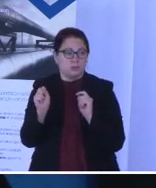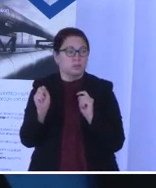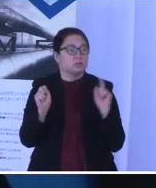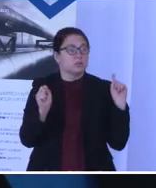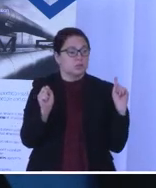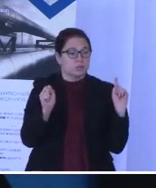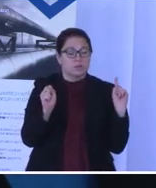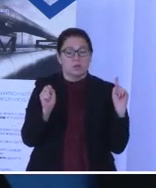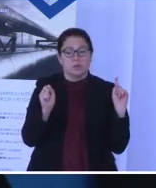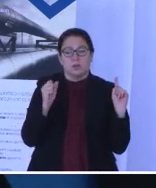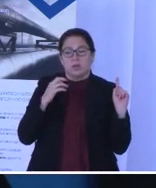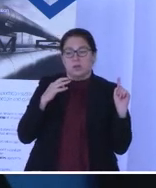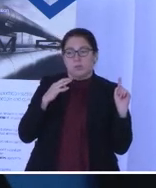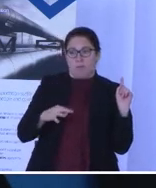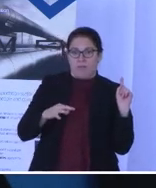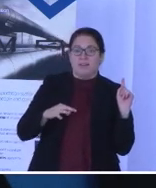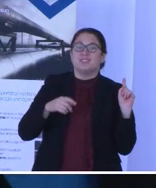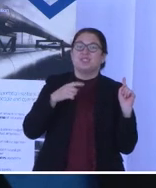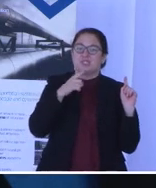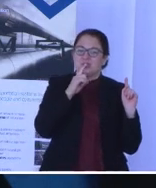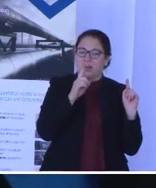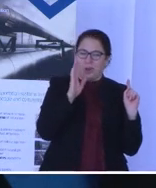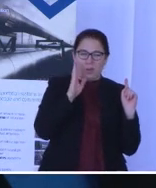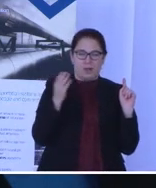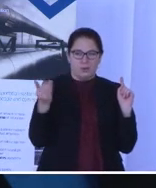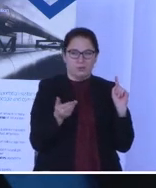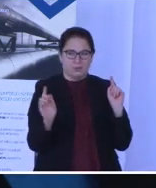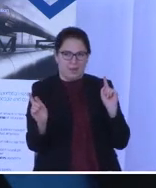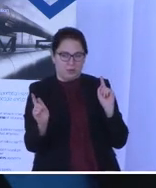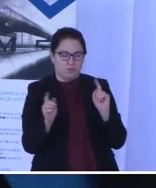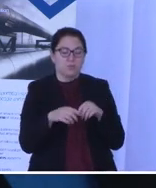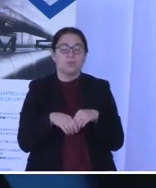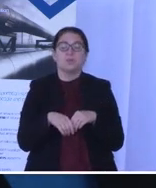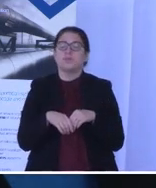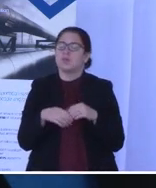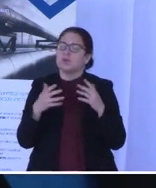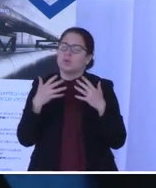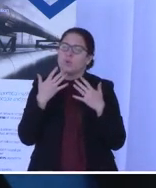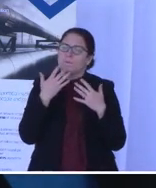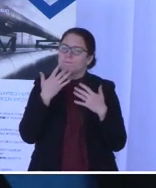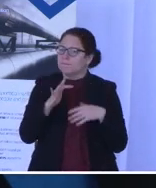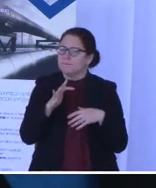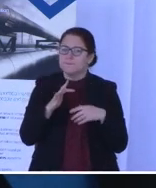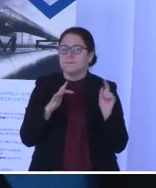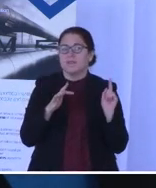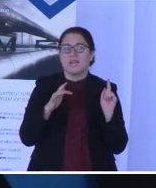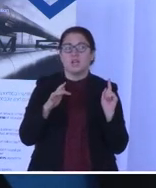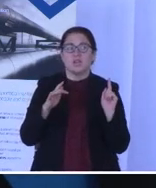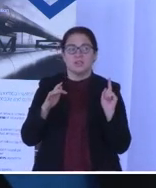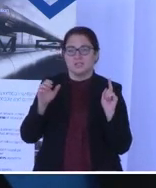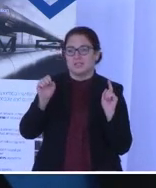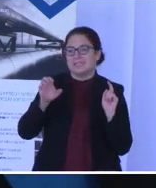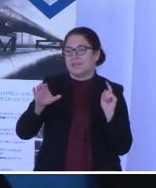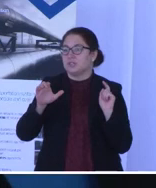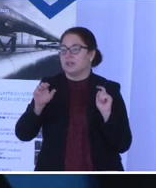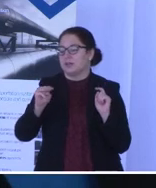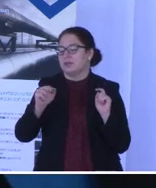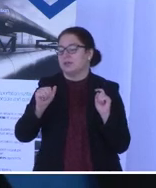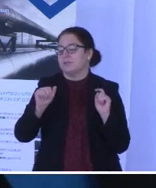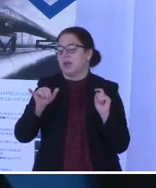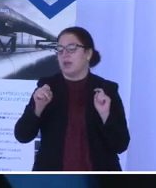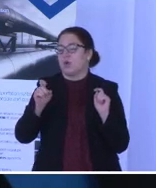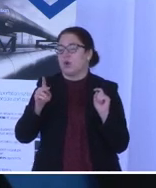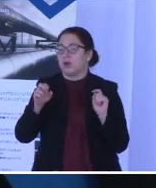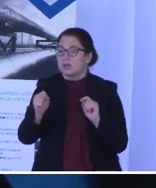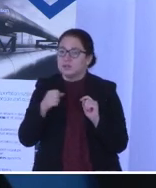who I will have the privilege of introducing a bit later in this program, but we are so fortunate that Secretary Mayorkas continues his incredible